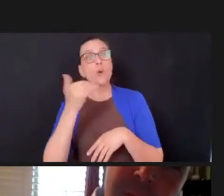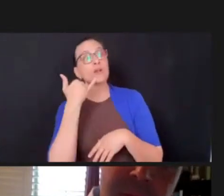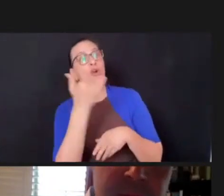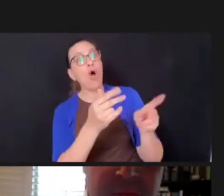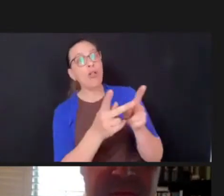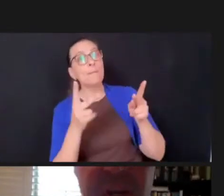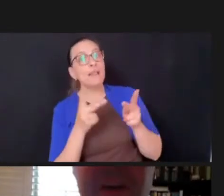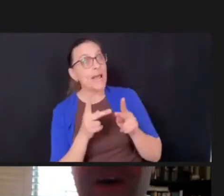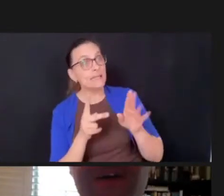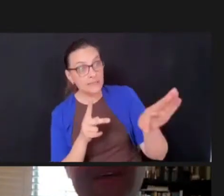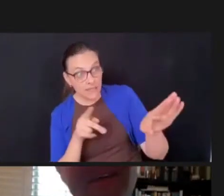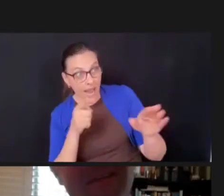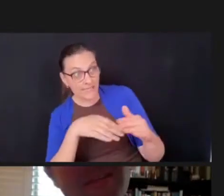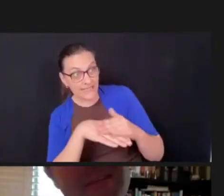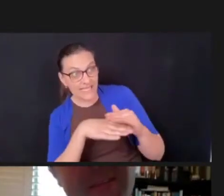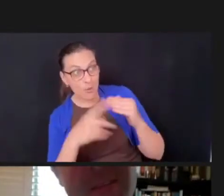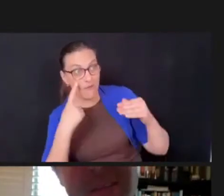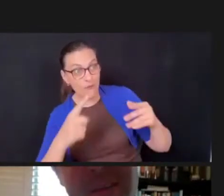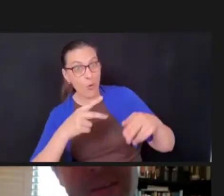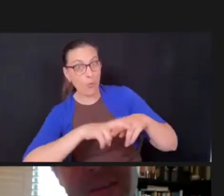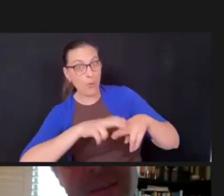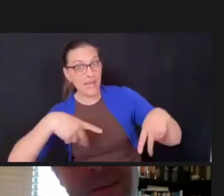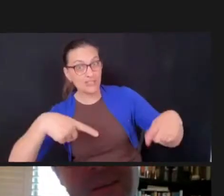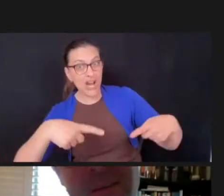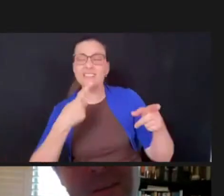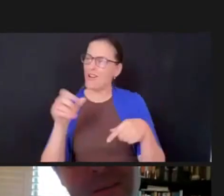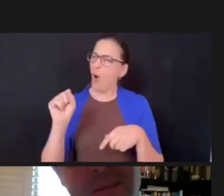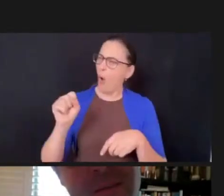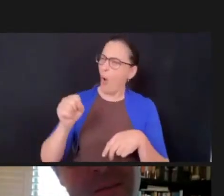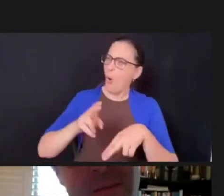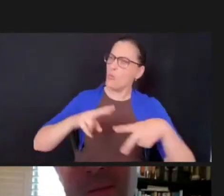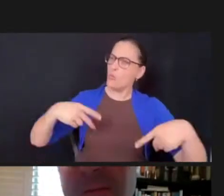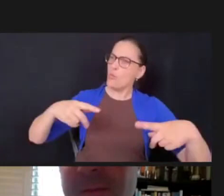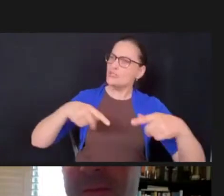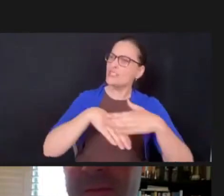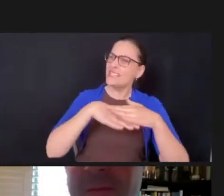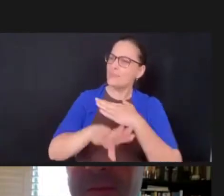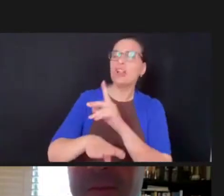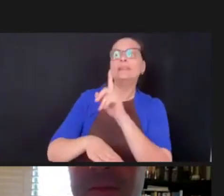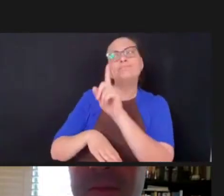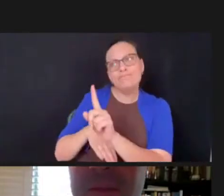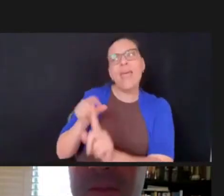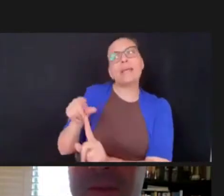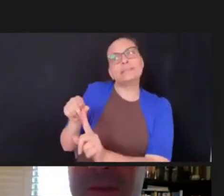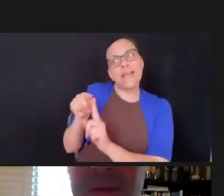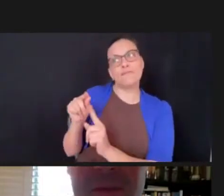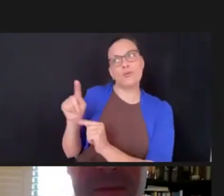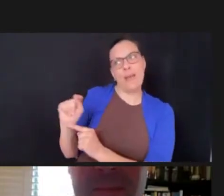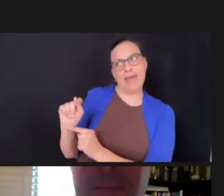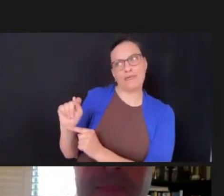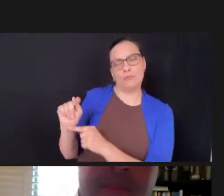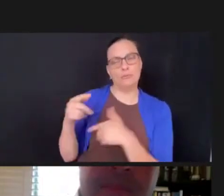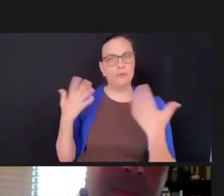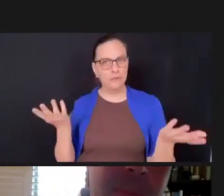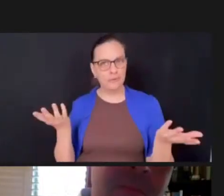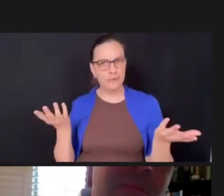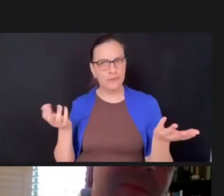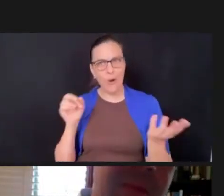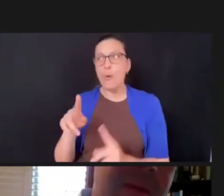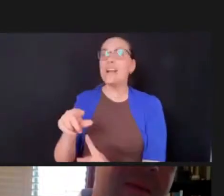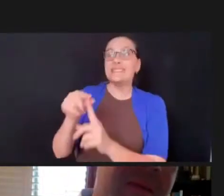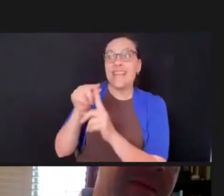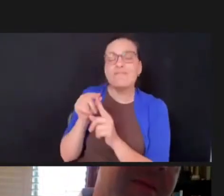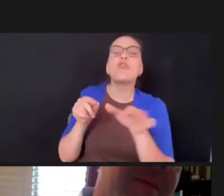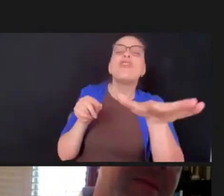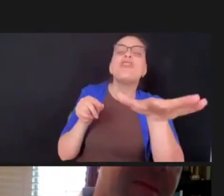bathroom or except the, this half of the building. And I was like, well, I don't know that I really want to go to a place where